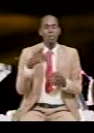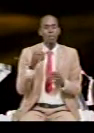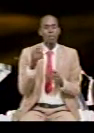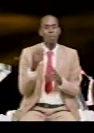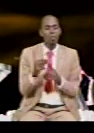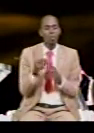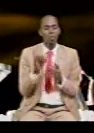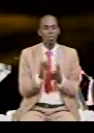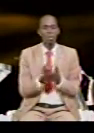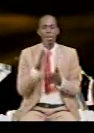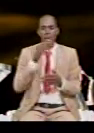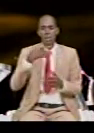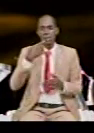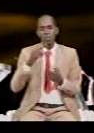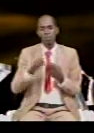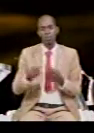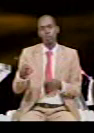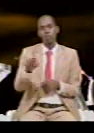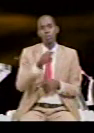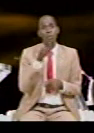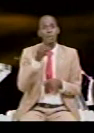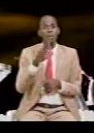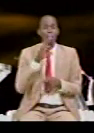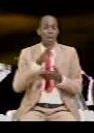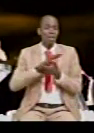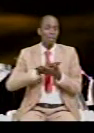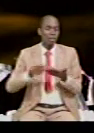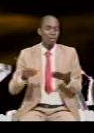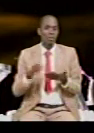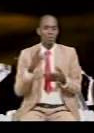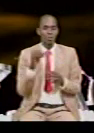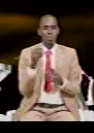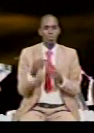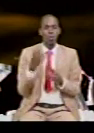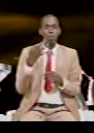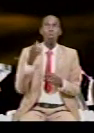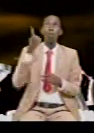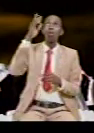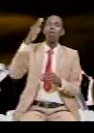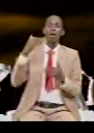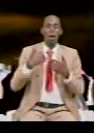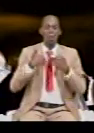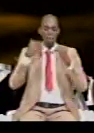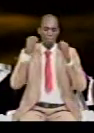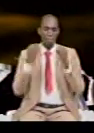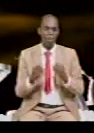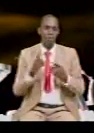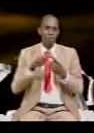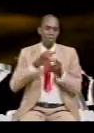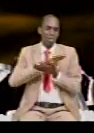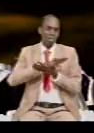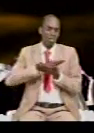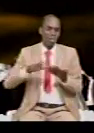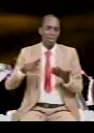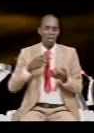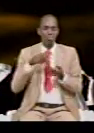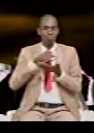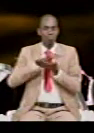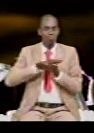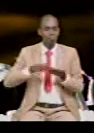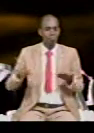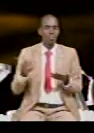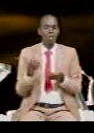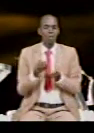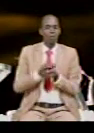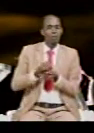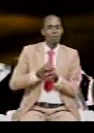have spoken unto you. Ye are clean. The word of God has power to cleanse, and purge, and